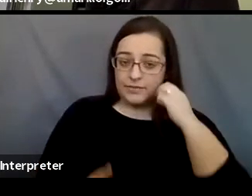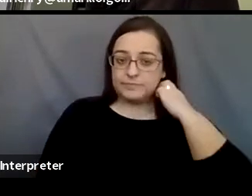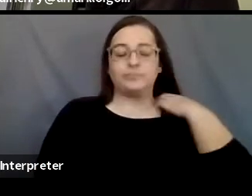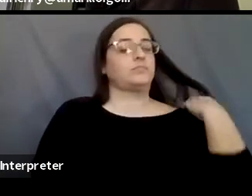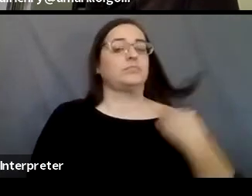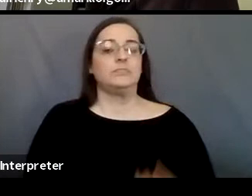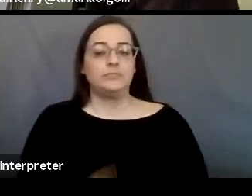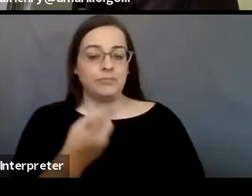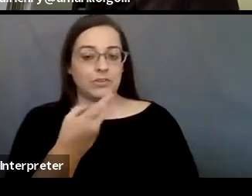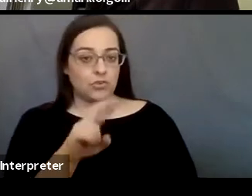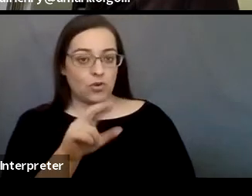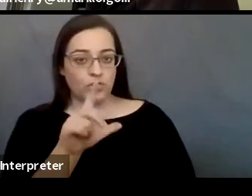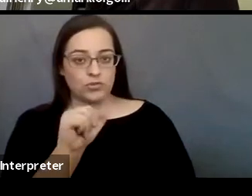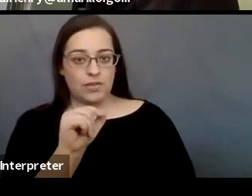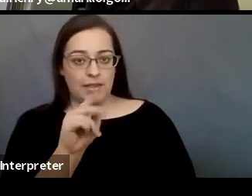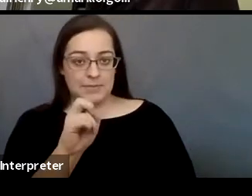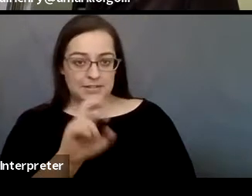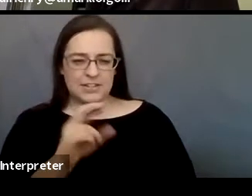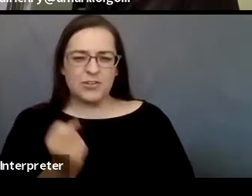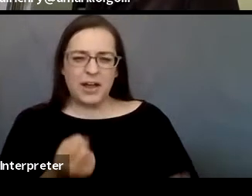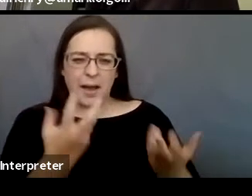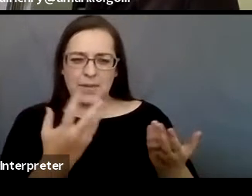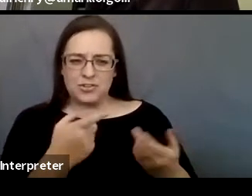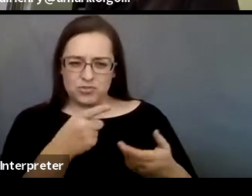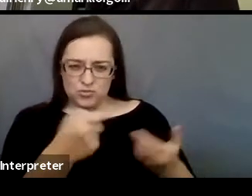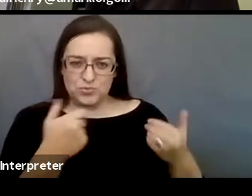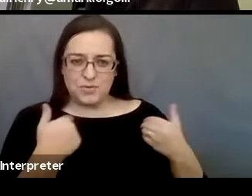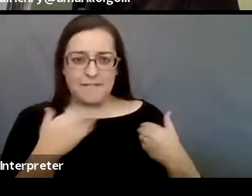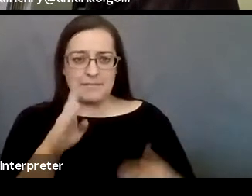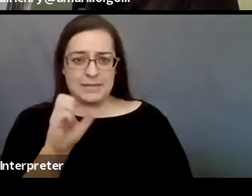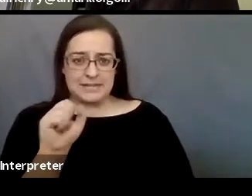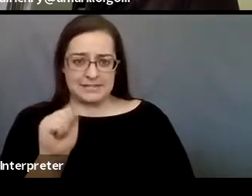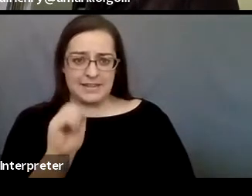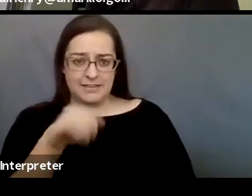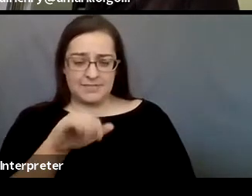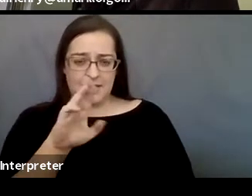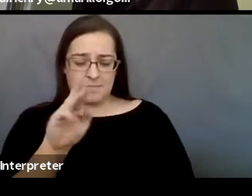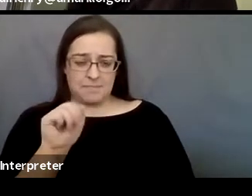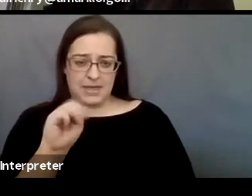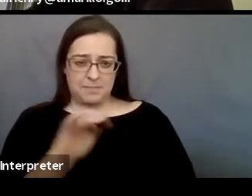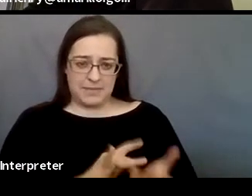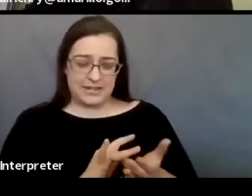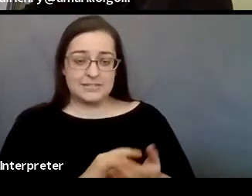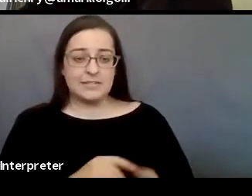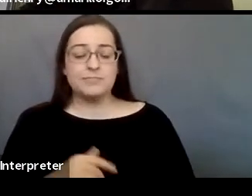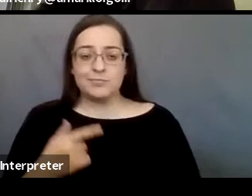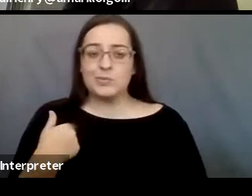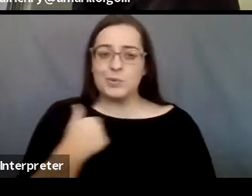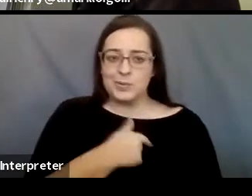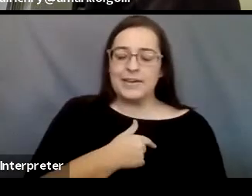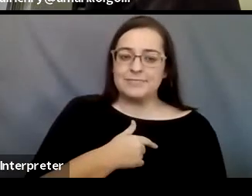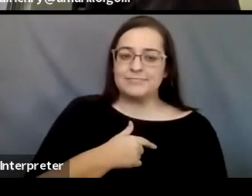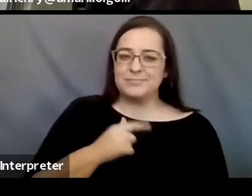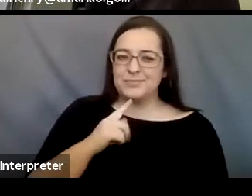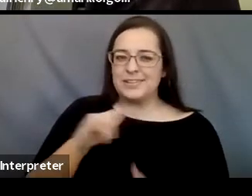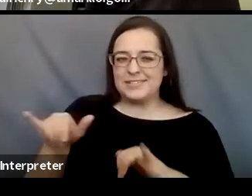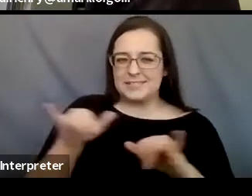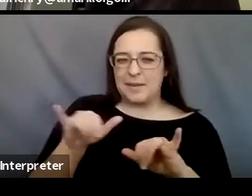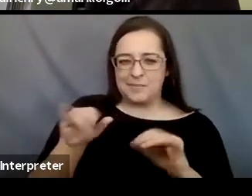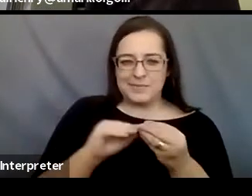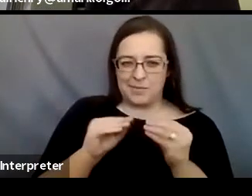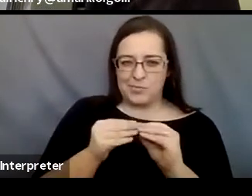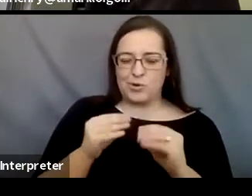And Dr. Lamanteer, how much of the supplies do you have at BSA? We've got a very similar number in terms of